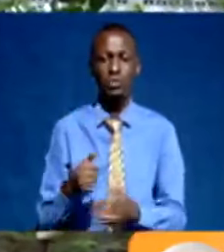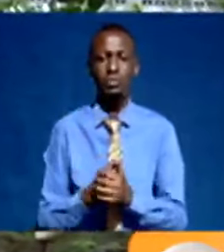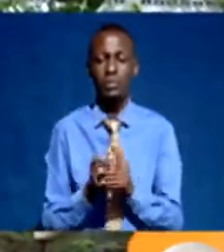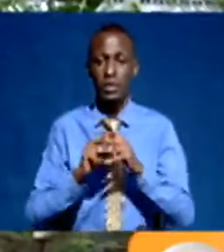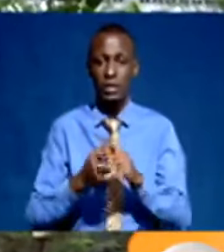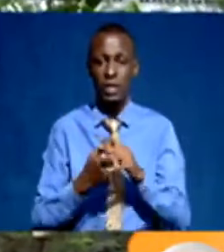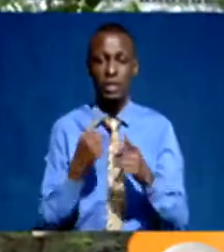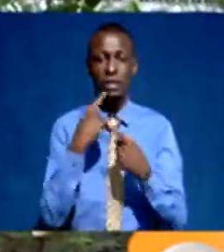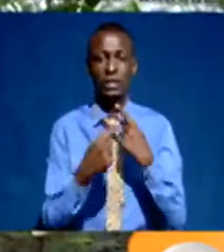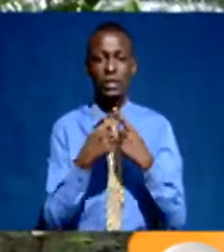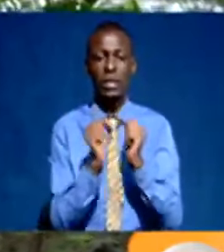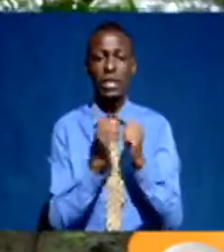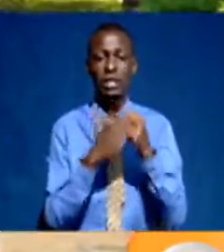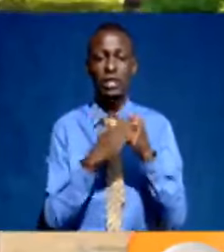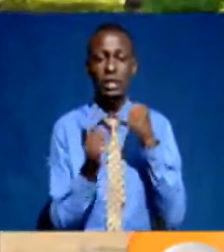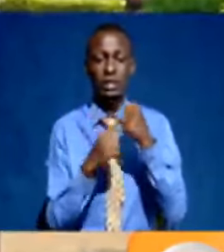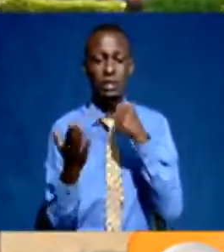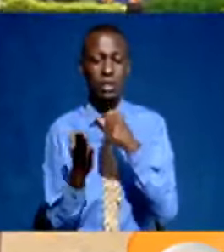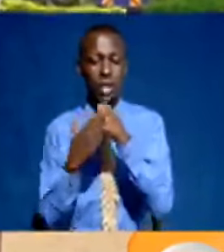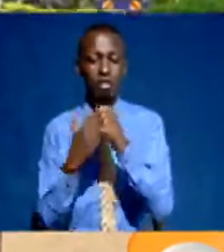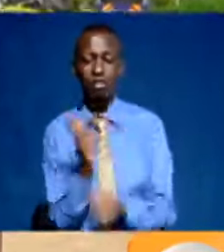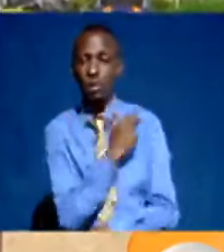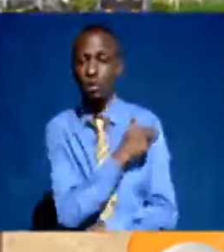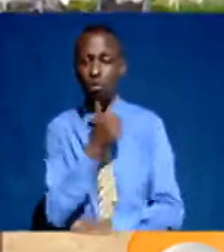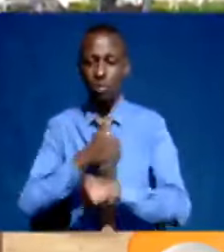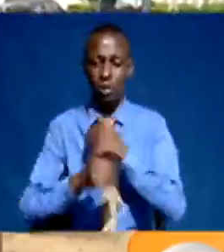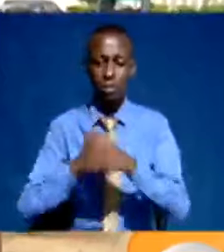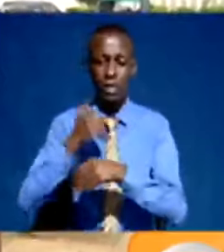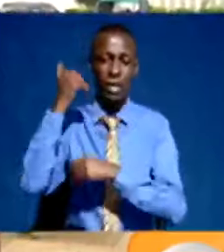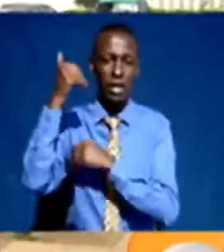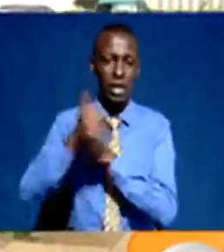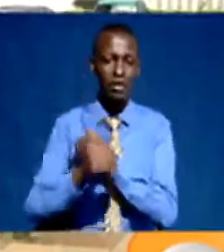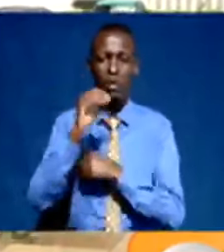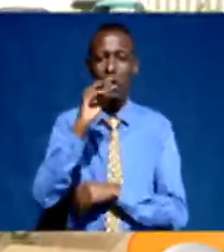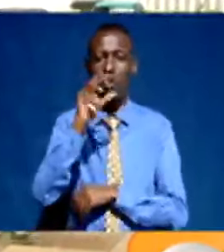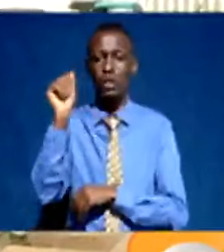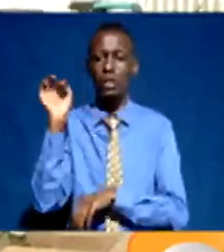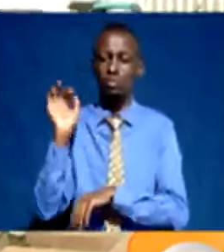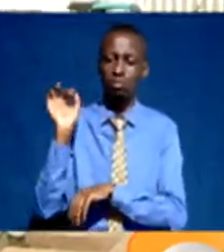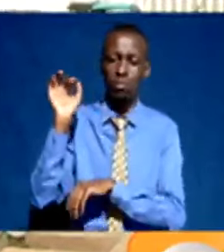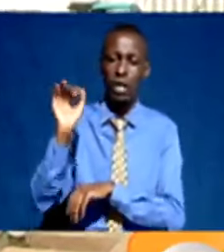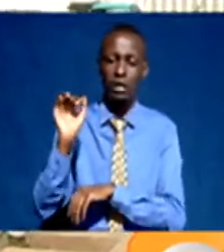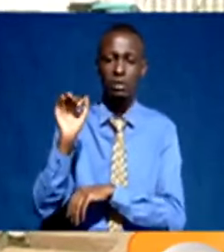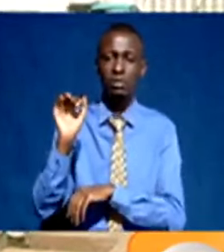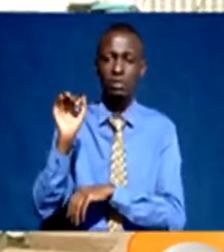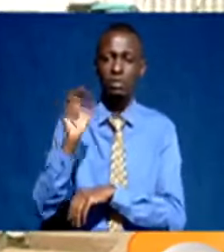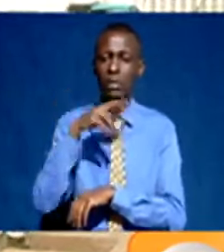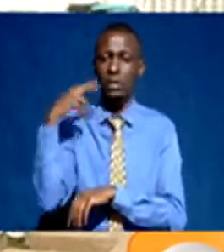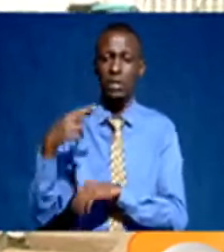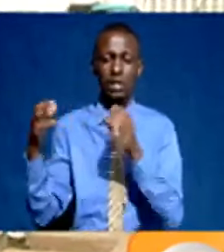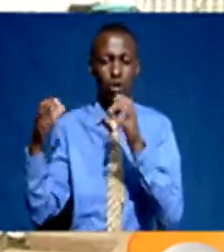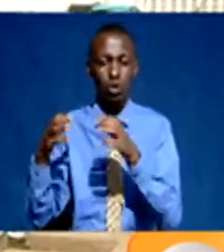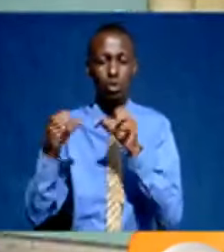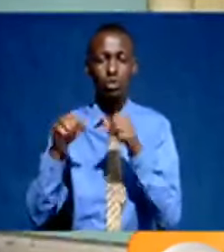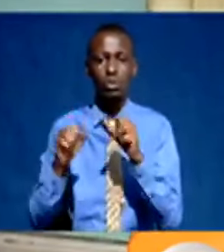in 1969, the hospital was built following a plea by Jaramogi to the Soviet Union, which was looking to